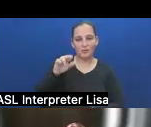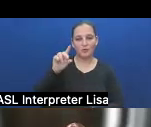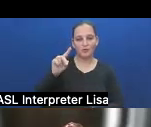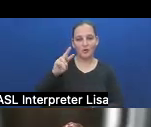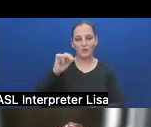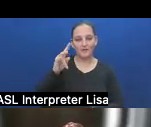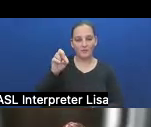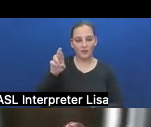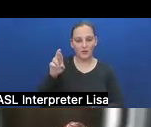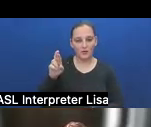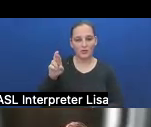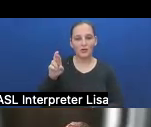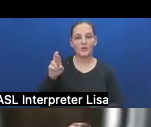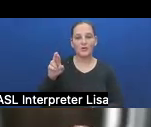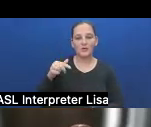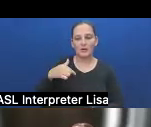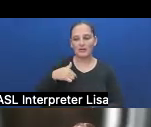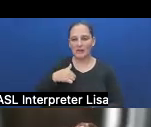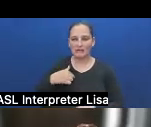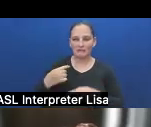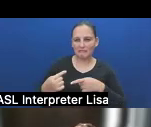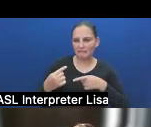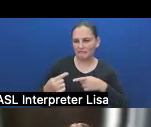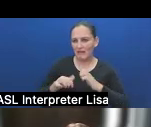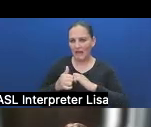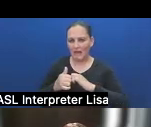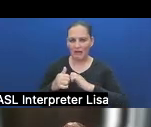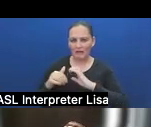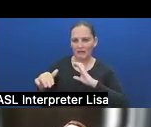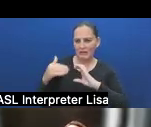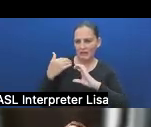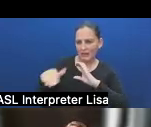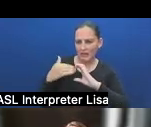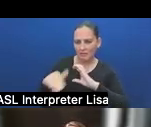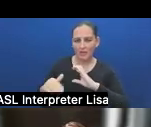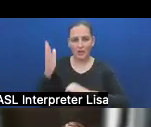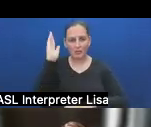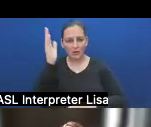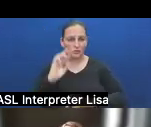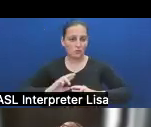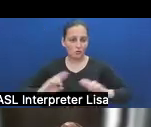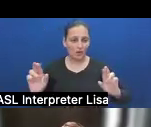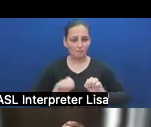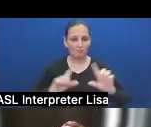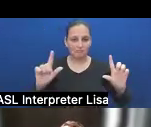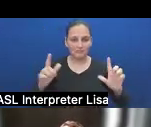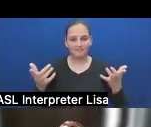hard time figuring out how to get email in, forget about having presentations ready to go. So there is a